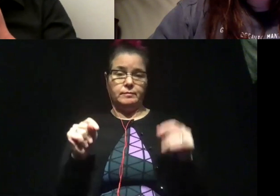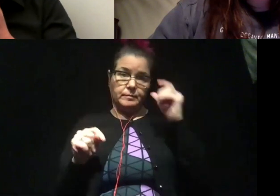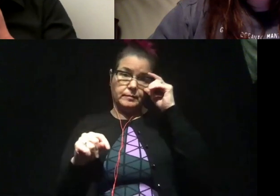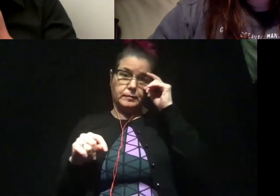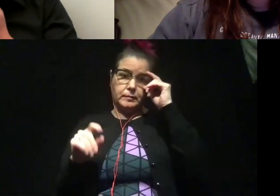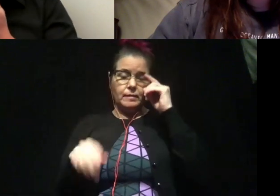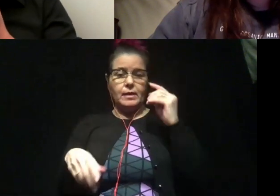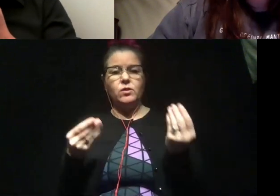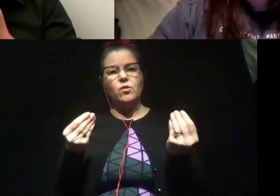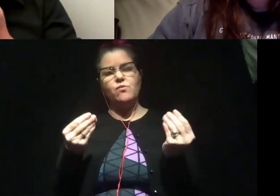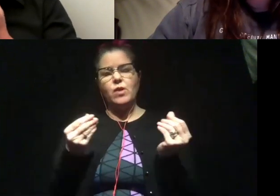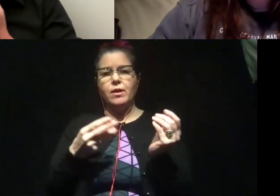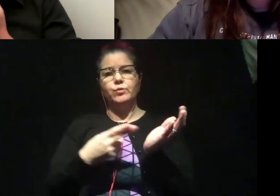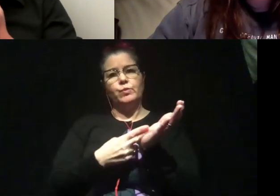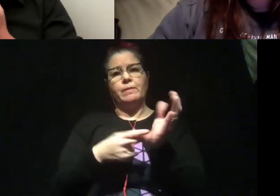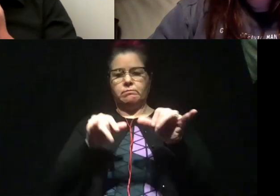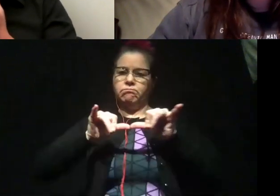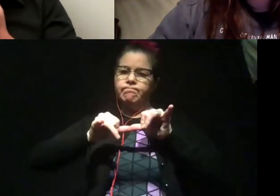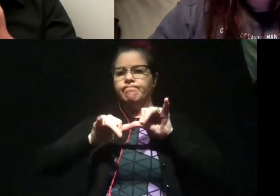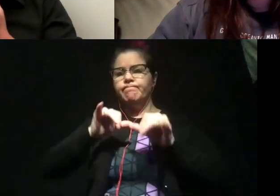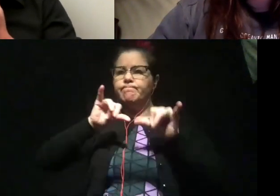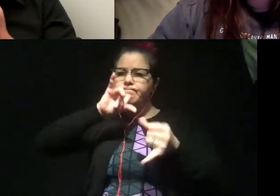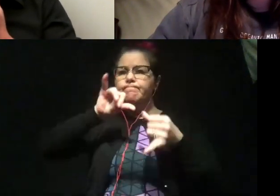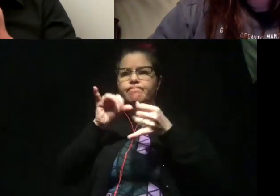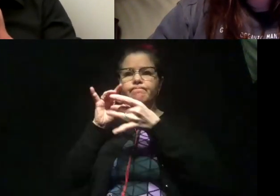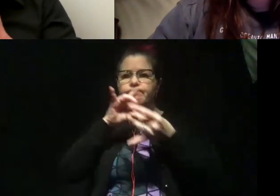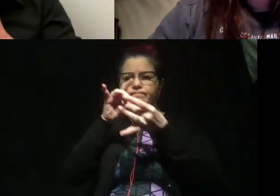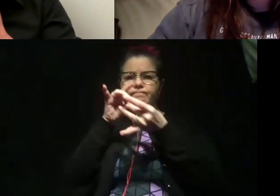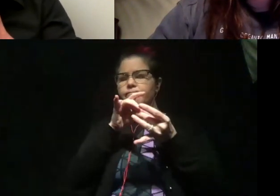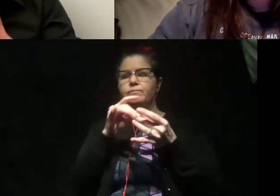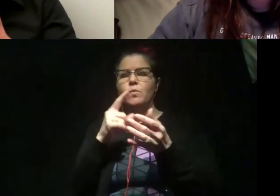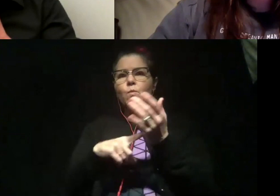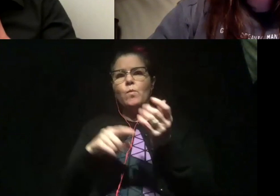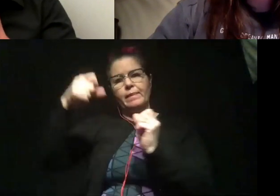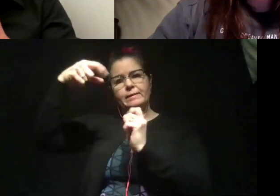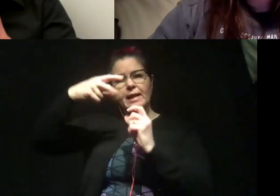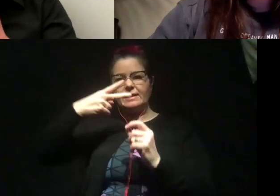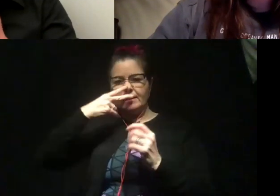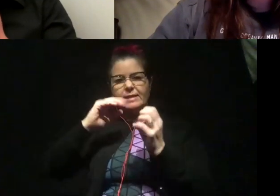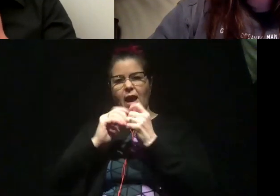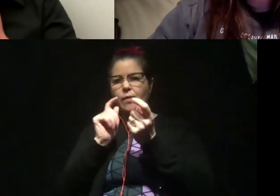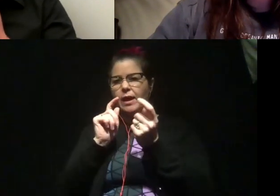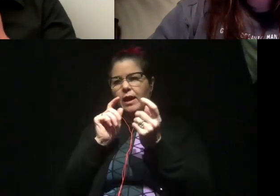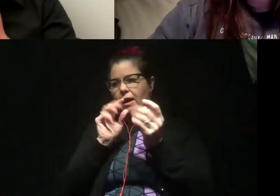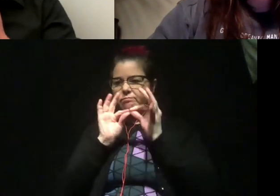ground truthing, taking measurements for what the satellite sees, how they can interpret that